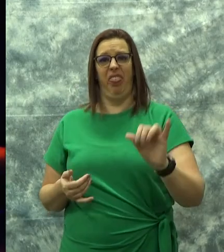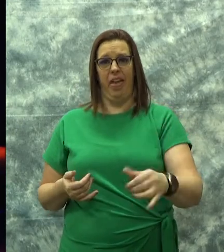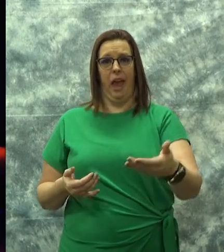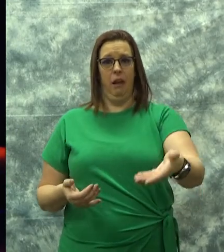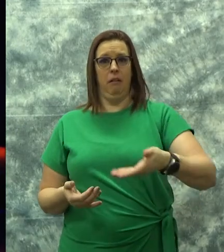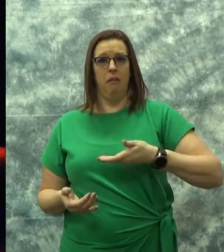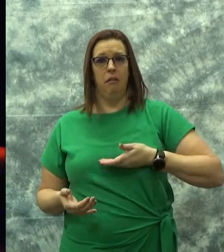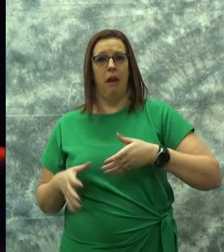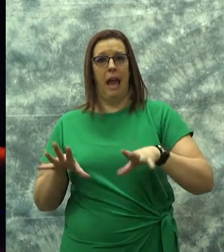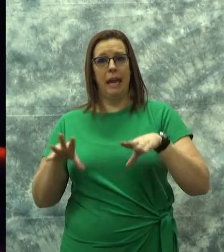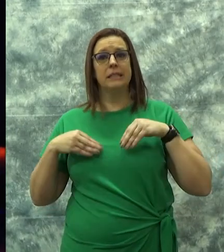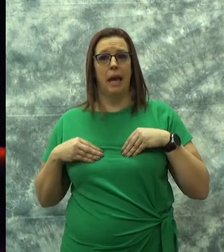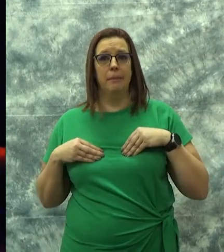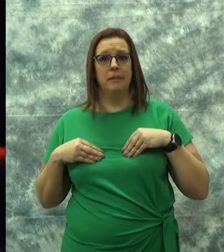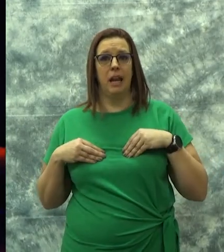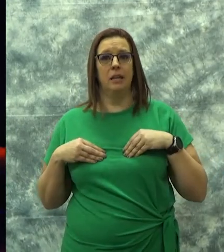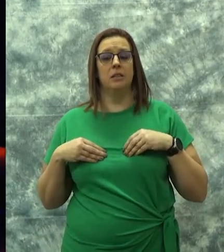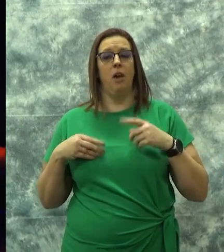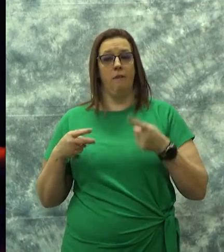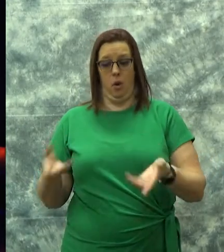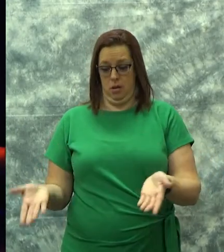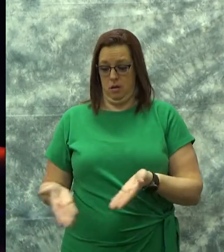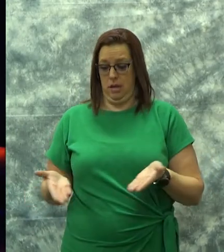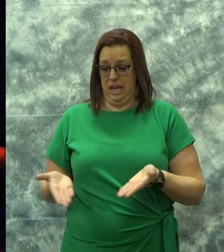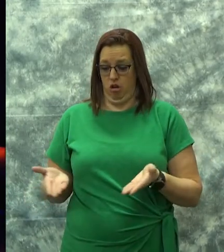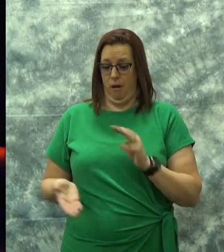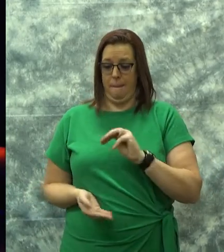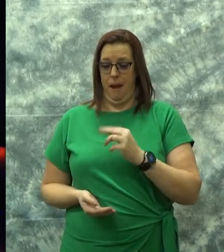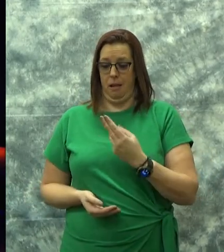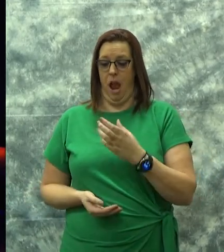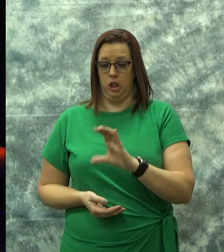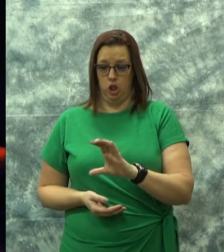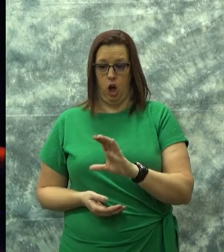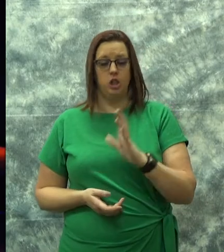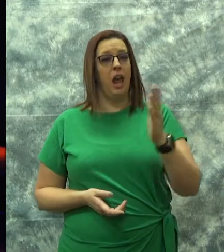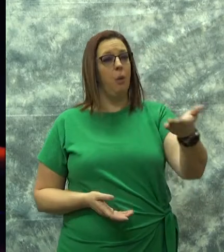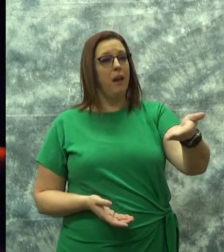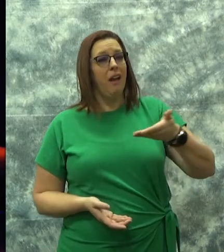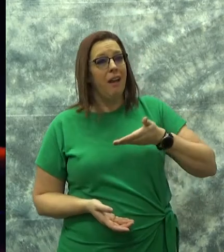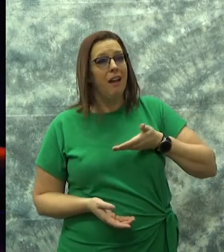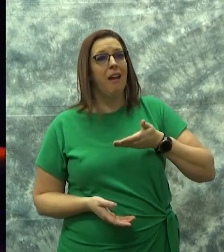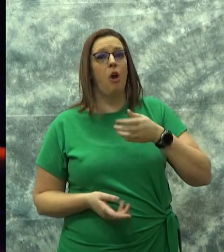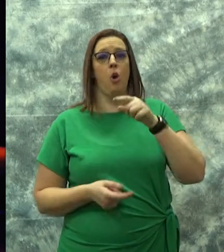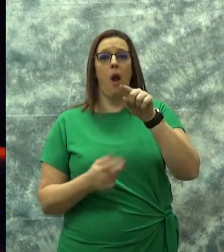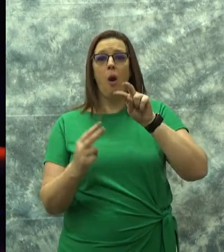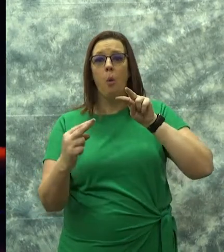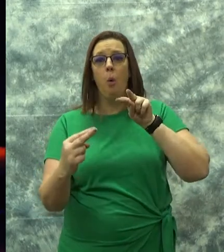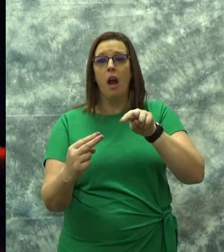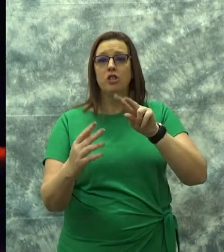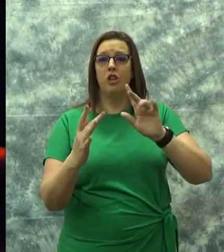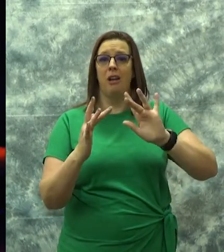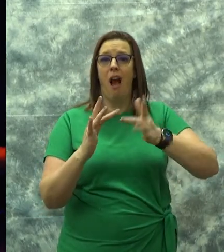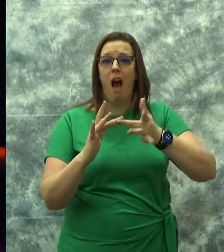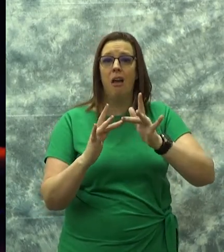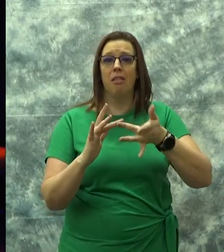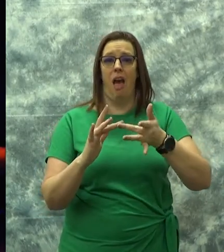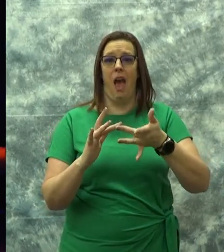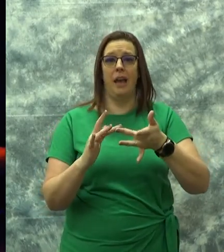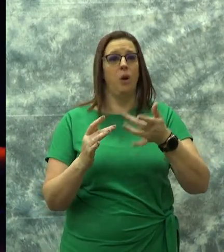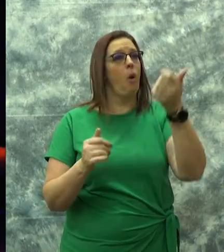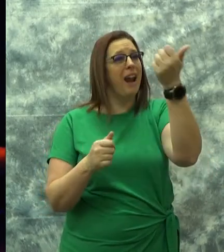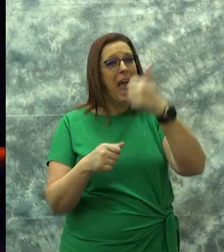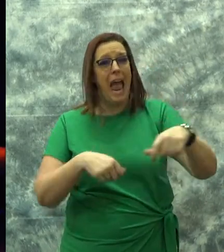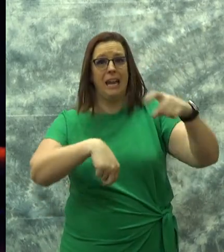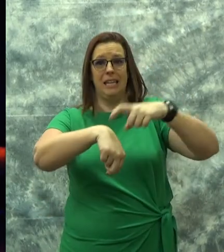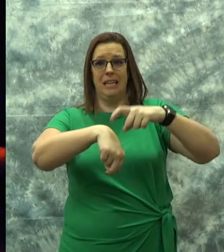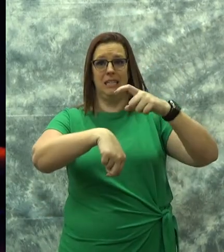affirmation of all this good and so much more for those who are right here at Mile High Church, for those who are watching online right here now live